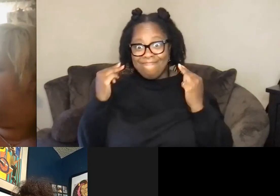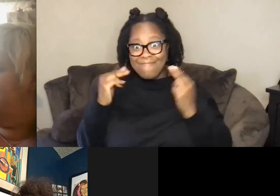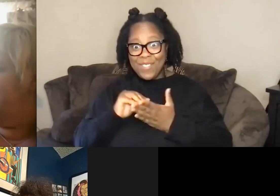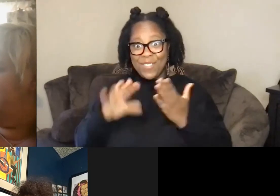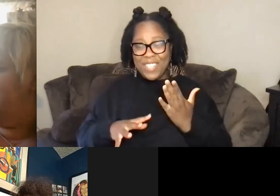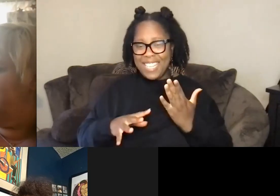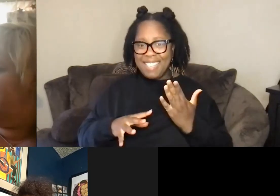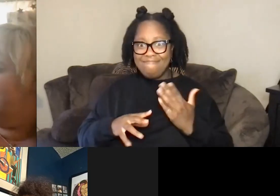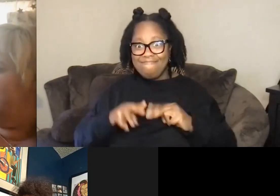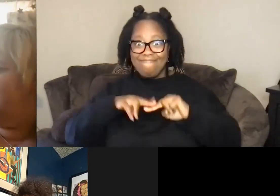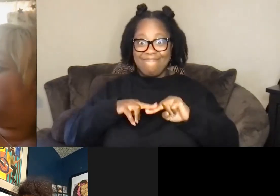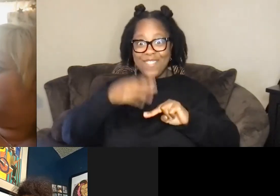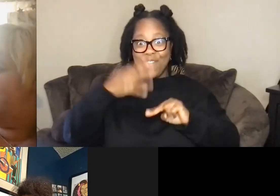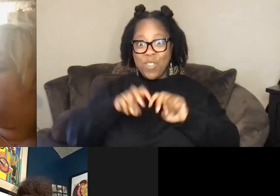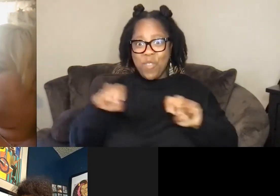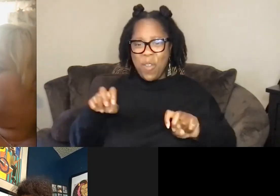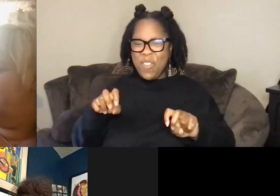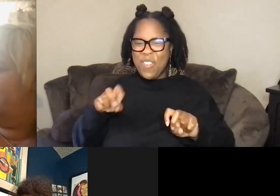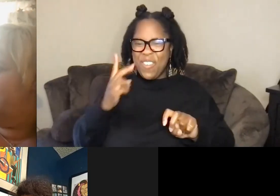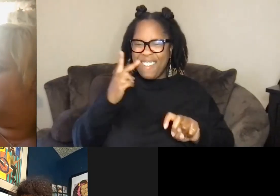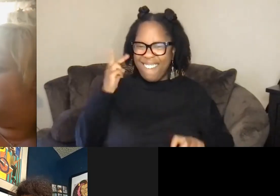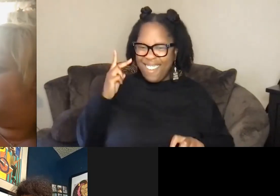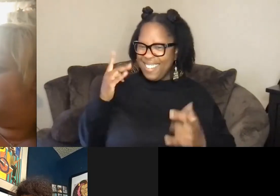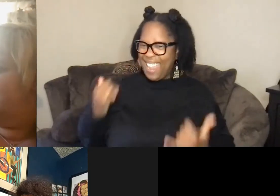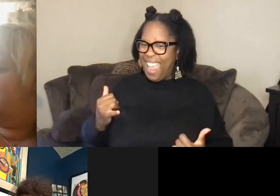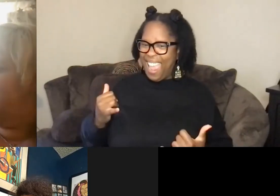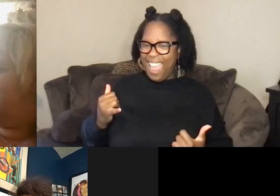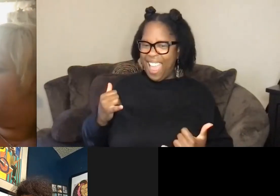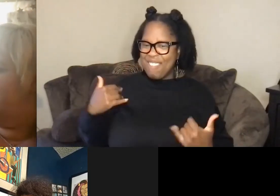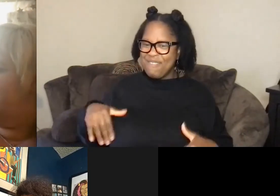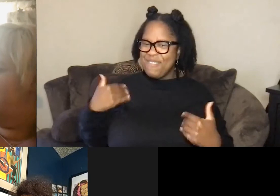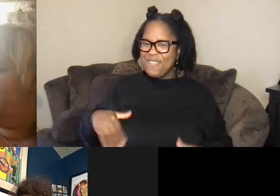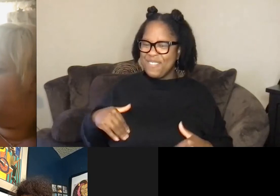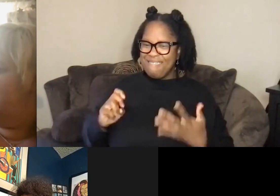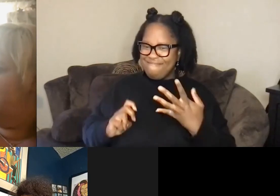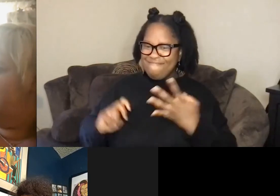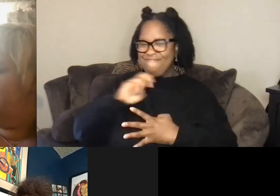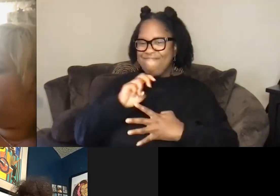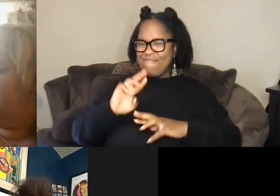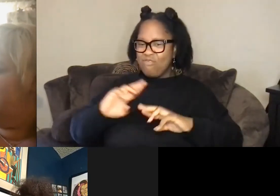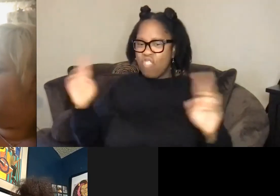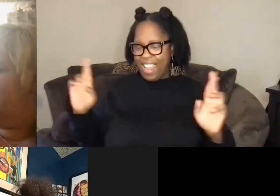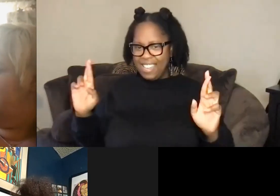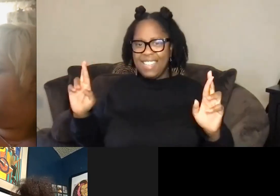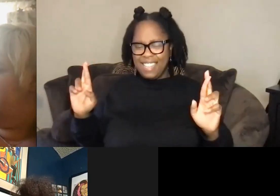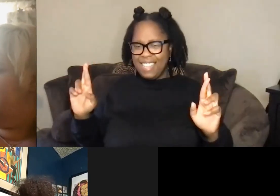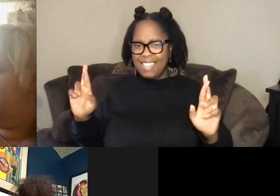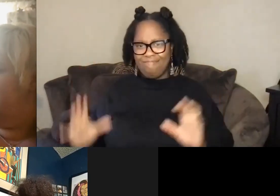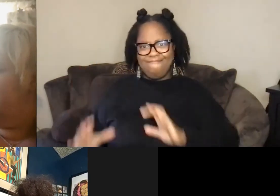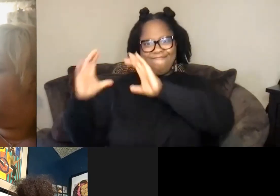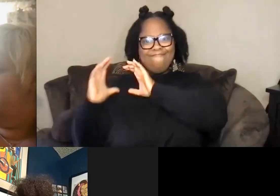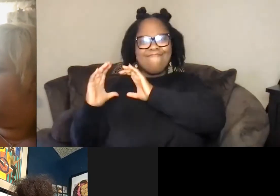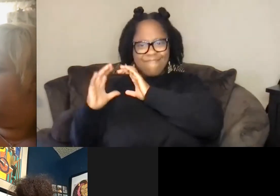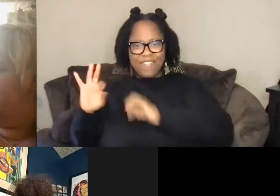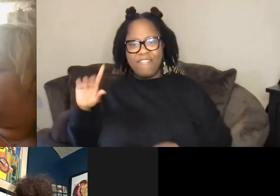so proud of the work that she's done to be able to really be ready to take on Flair last year.